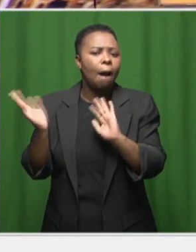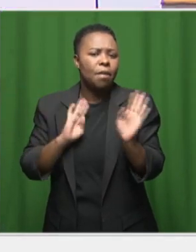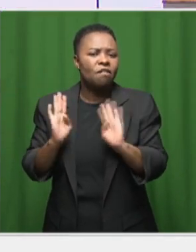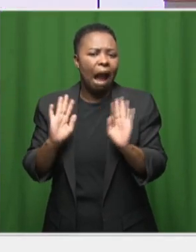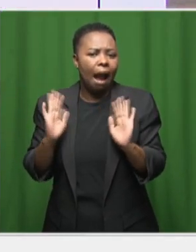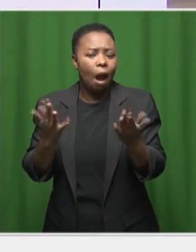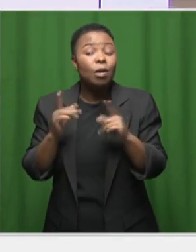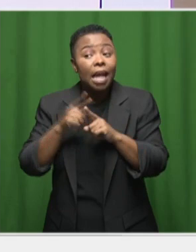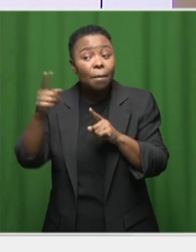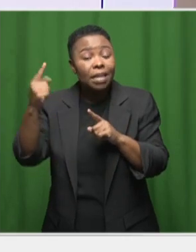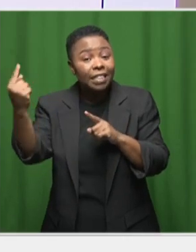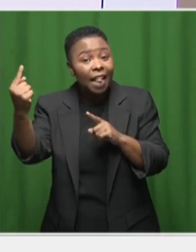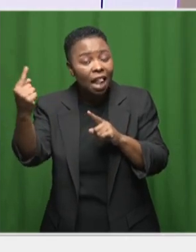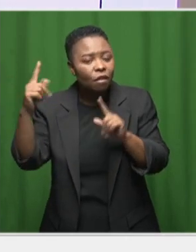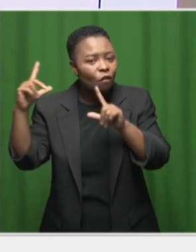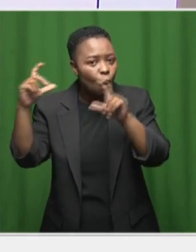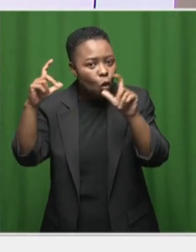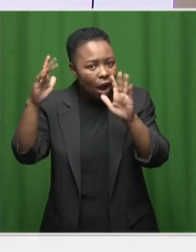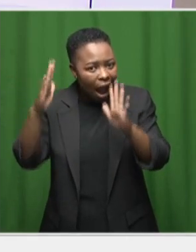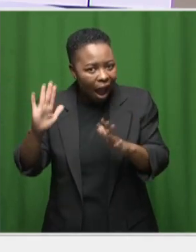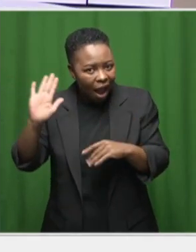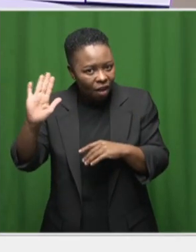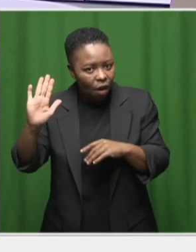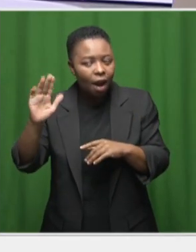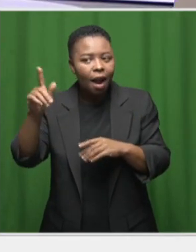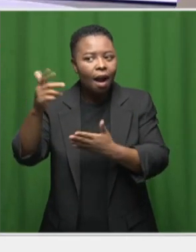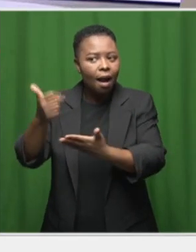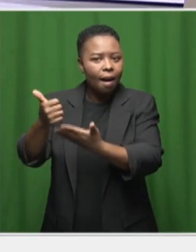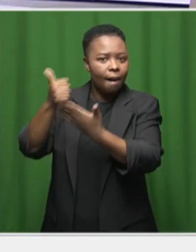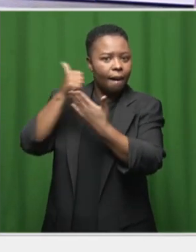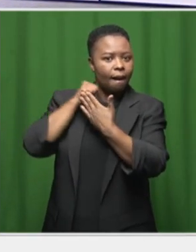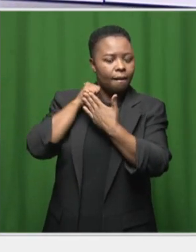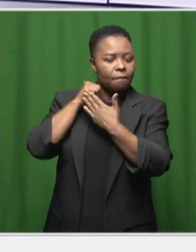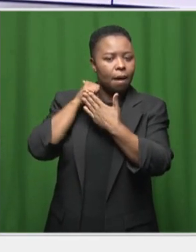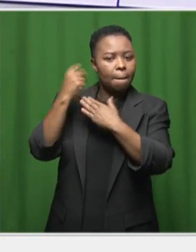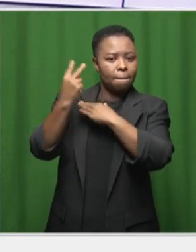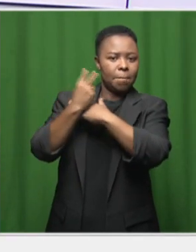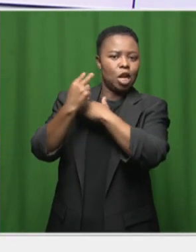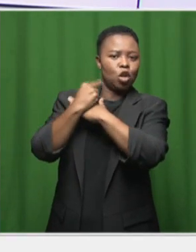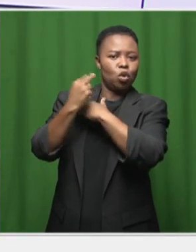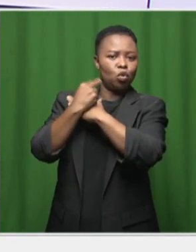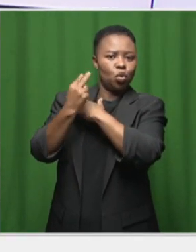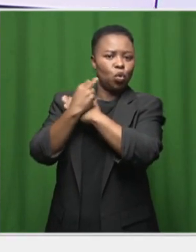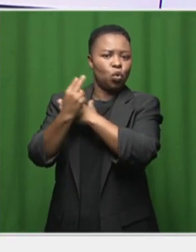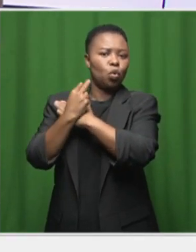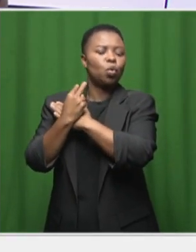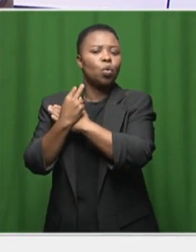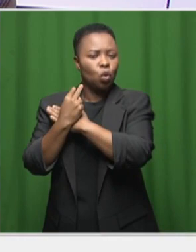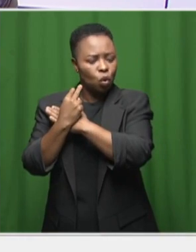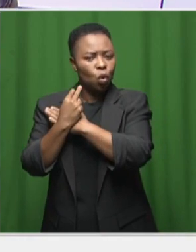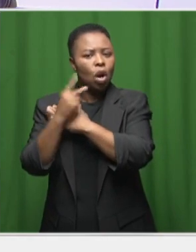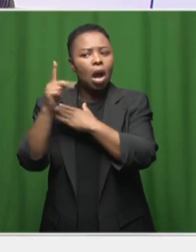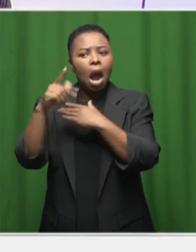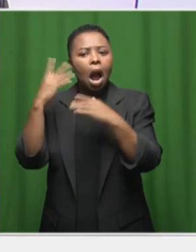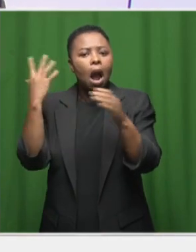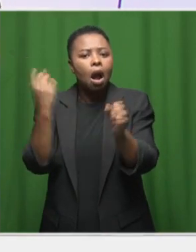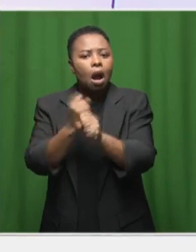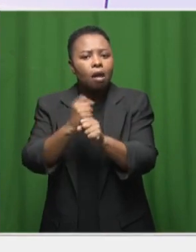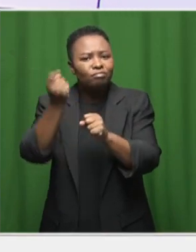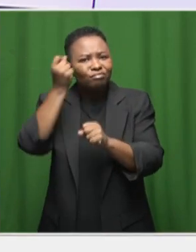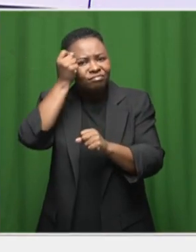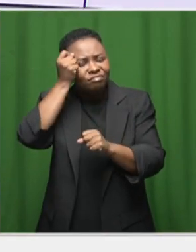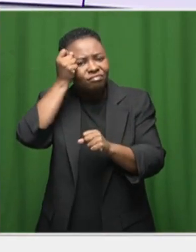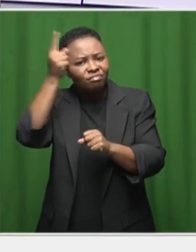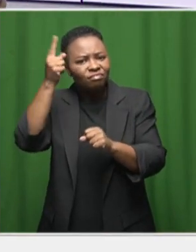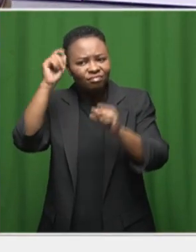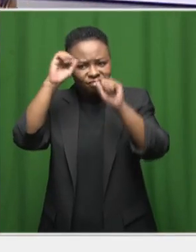photographer himself, how he has helped me through the mentorship. He has opened up an eye, because I was never in